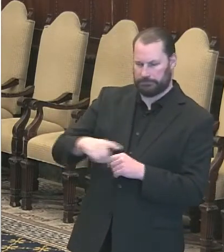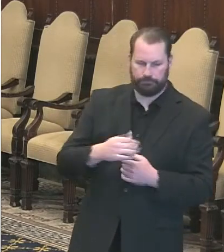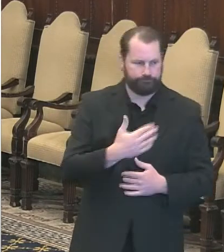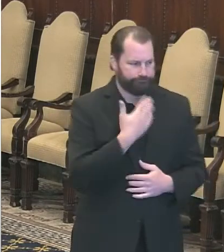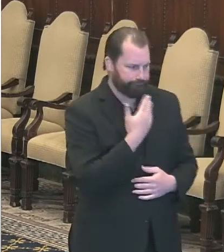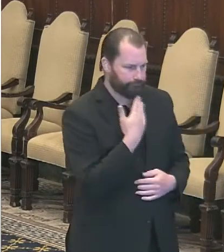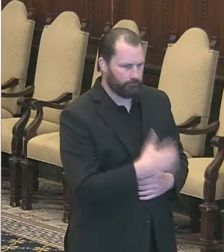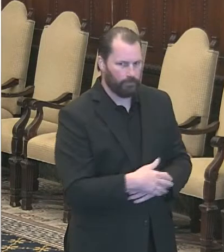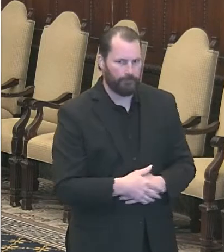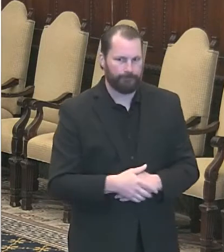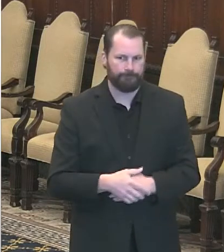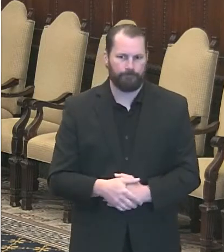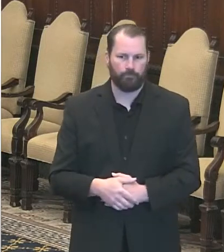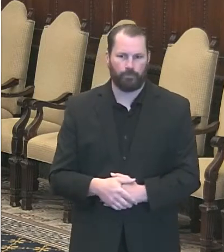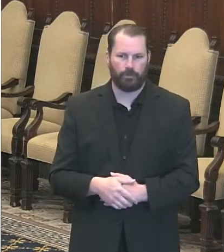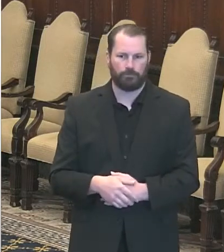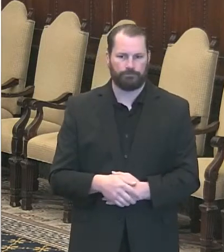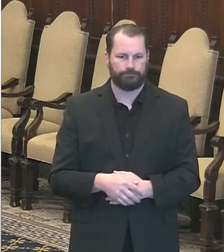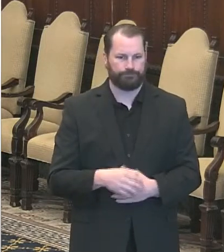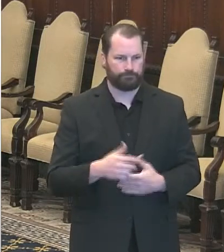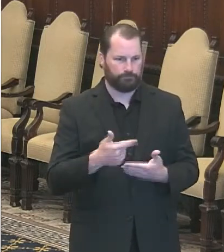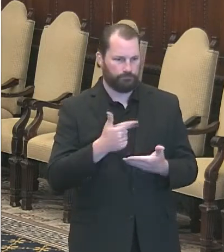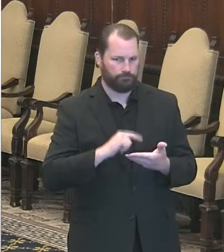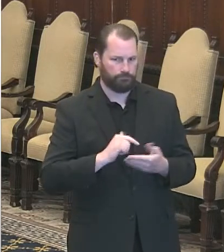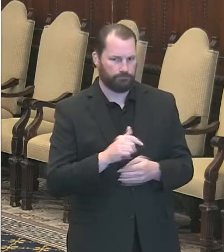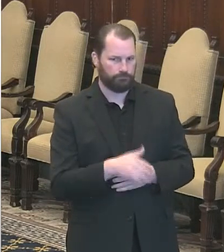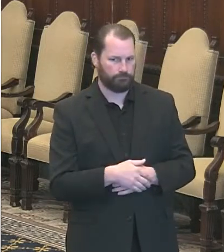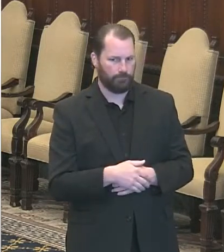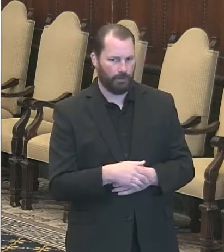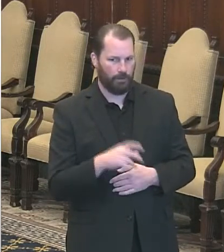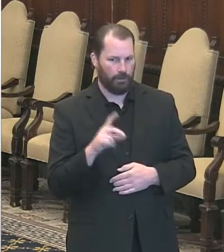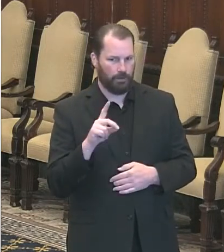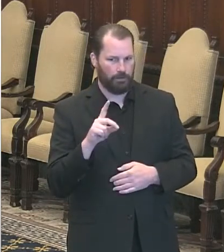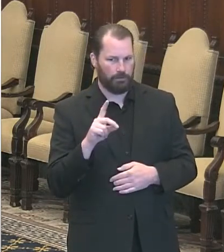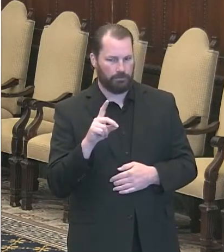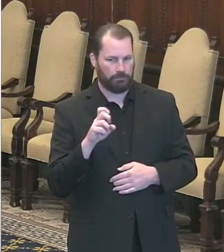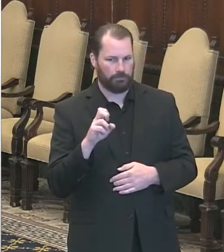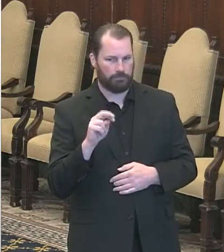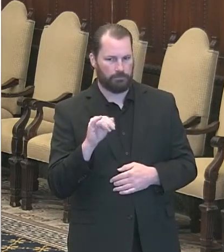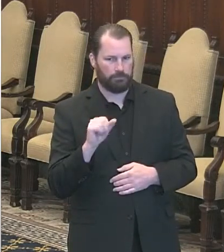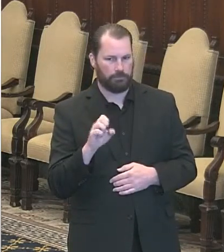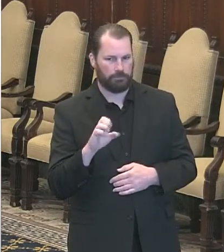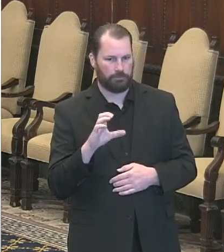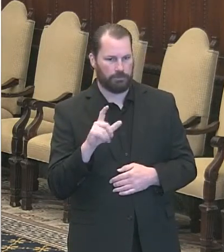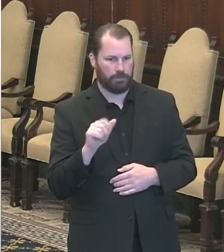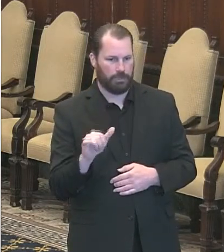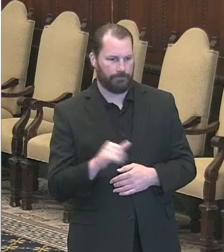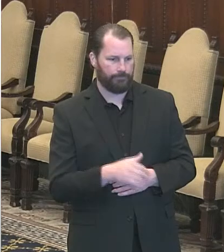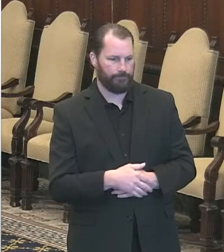Thanks, Natasha. We are going to go to Denise Clay of the Philadelphia Sunday Sun.